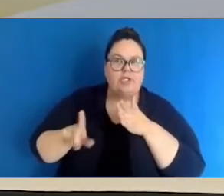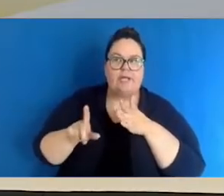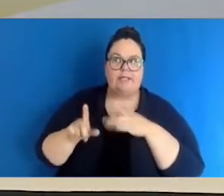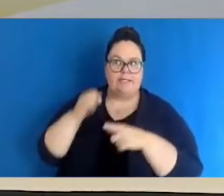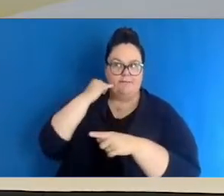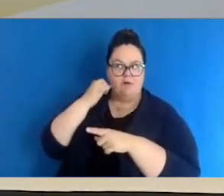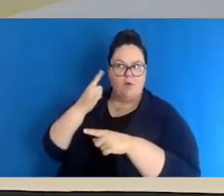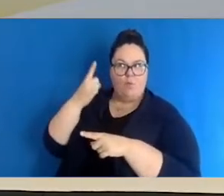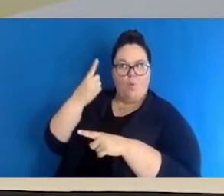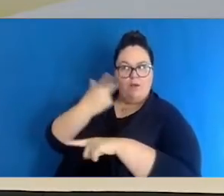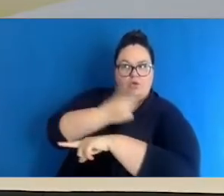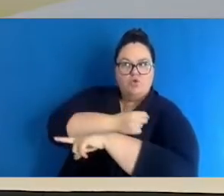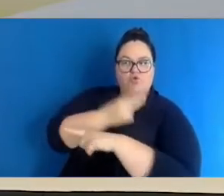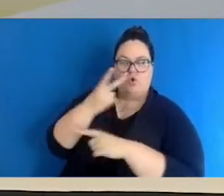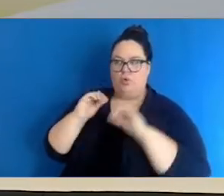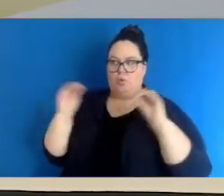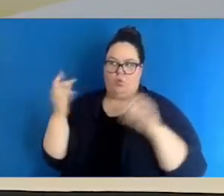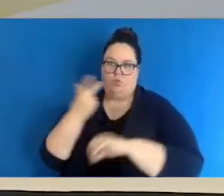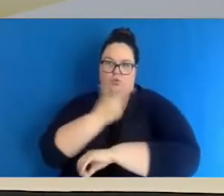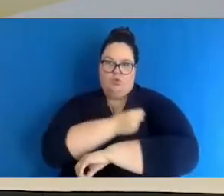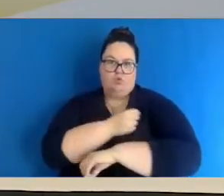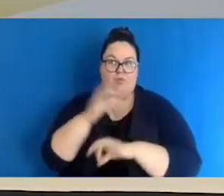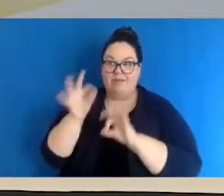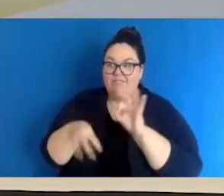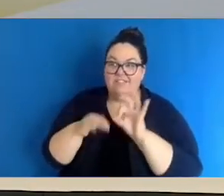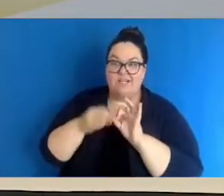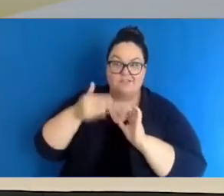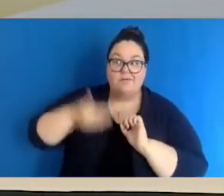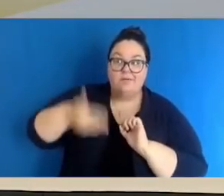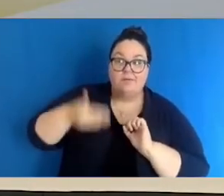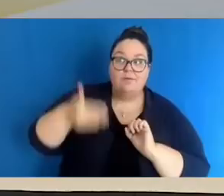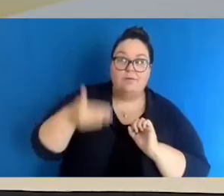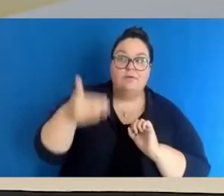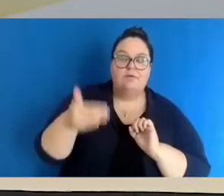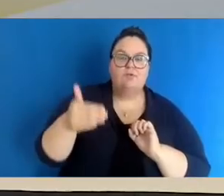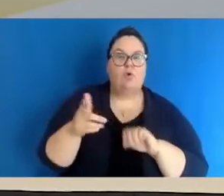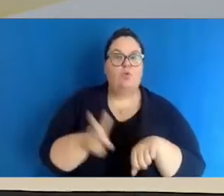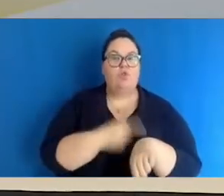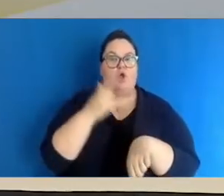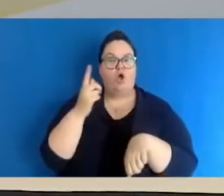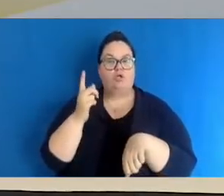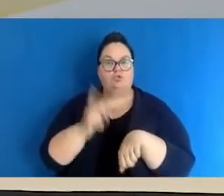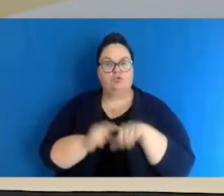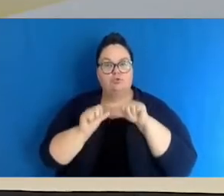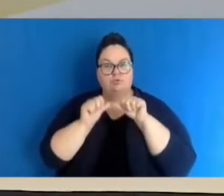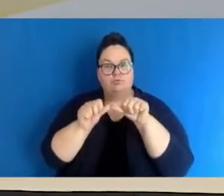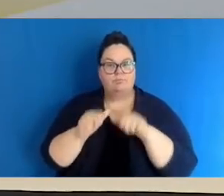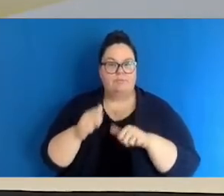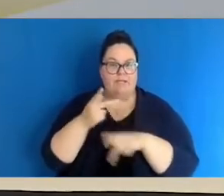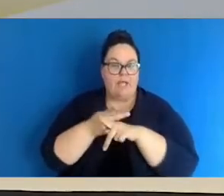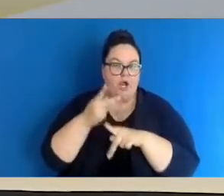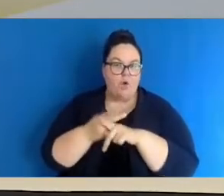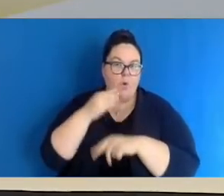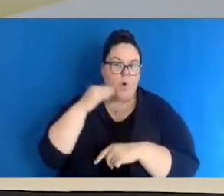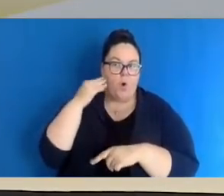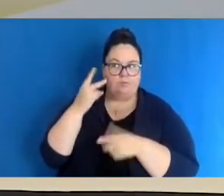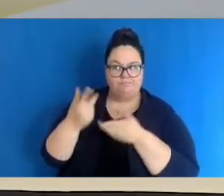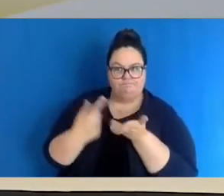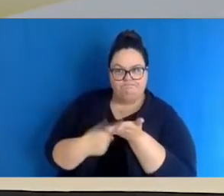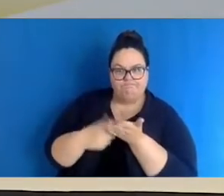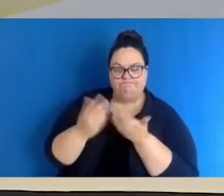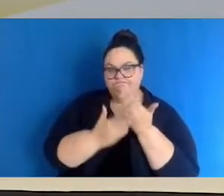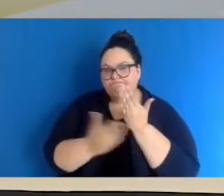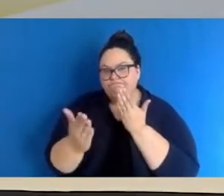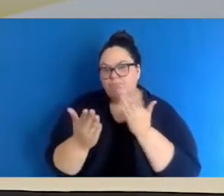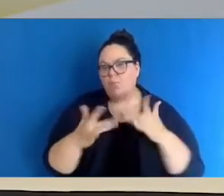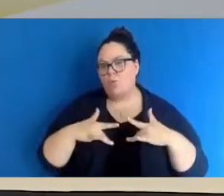we'll continue to have discussions, and we will be having discussions with long-term care and community care operators in the coming days about the next steps we will